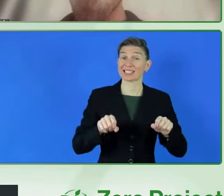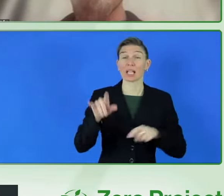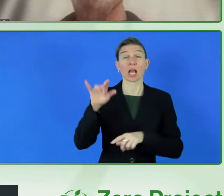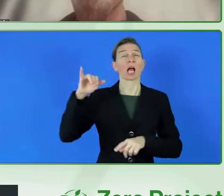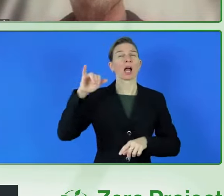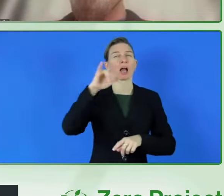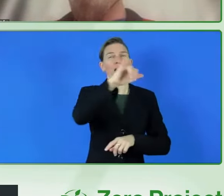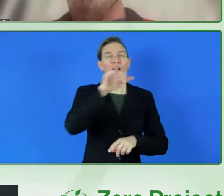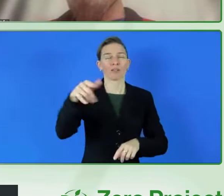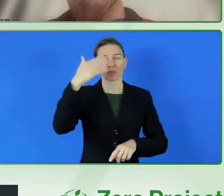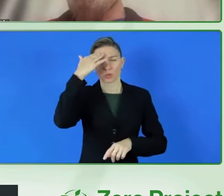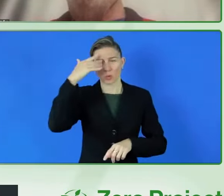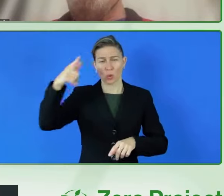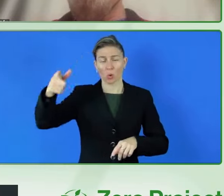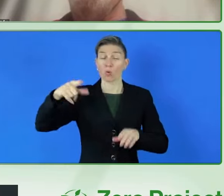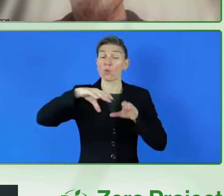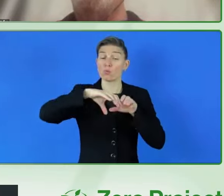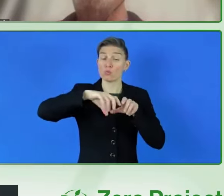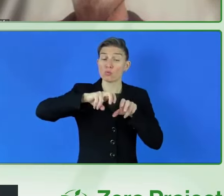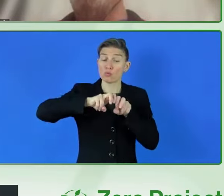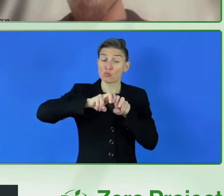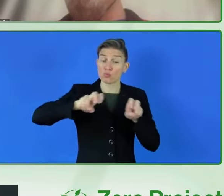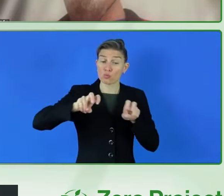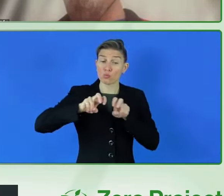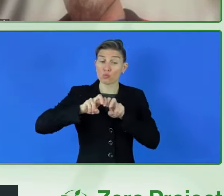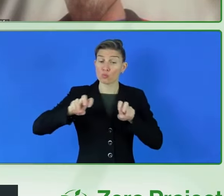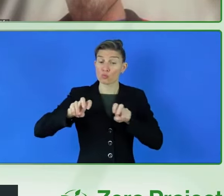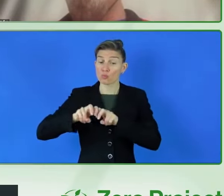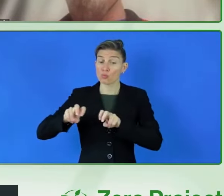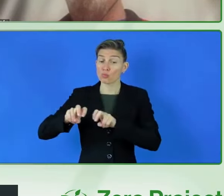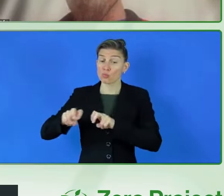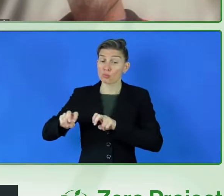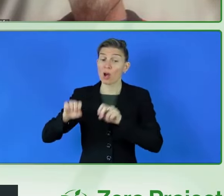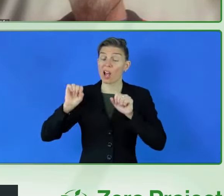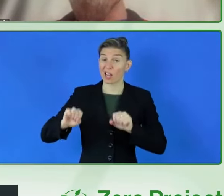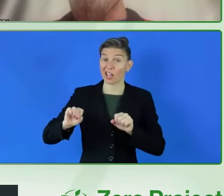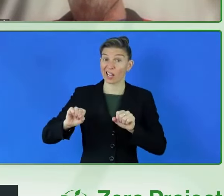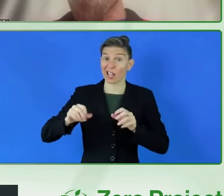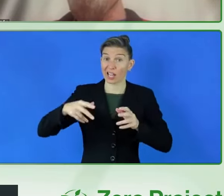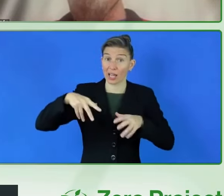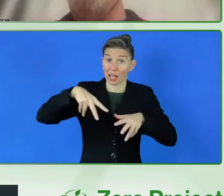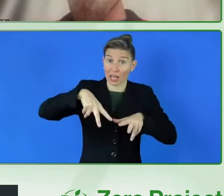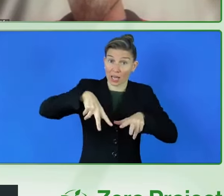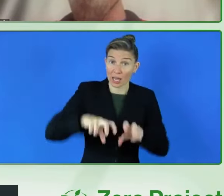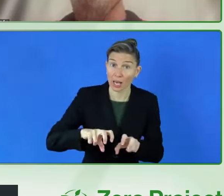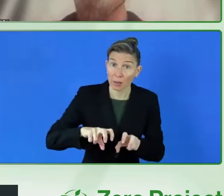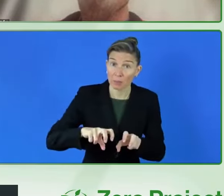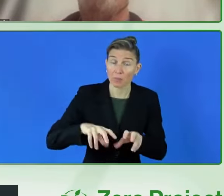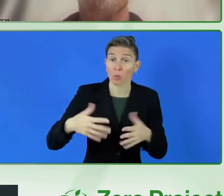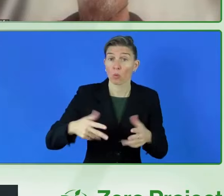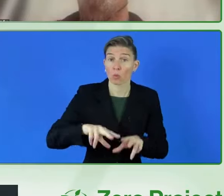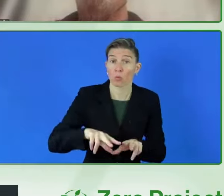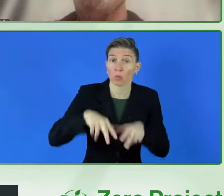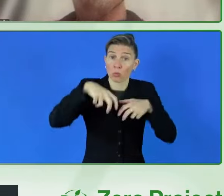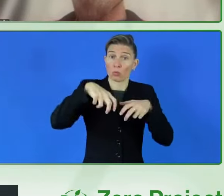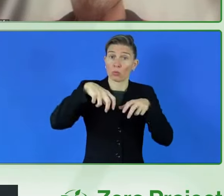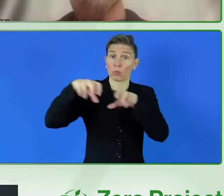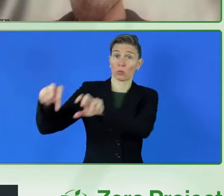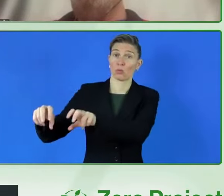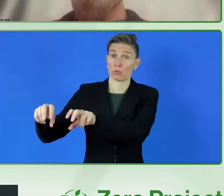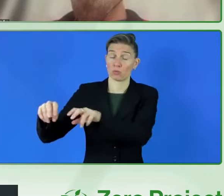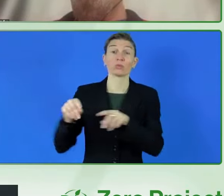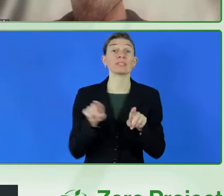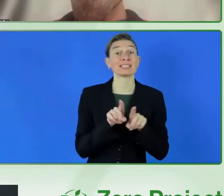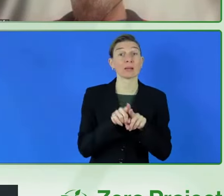the rows in and out. So it's very much the same idea and actually clips into the floor of the bus in exactly the same way. So this